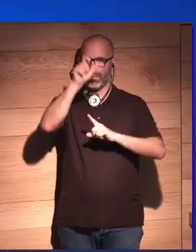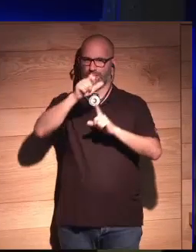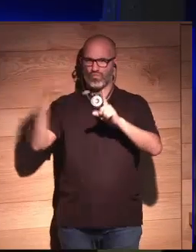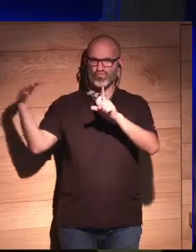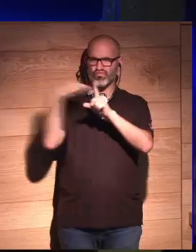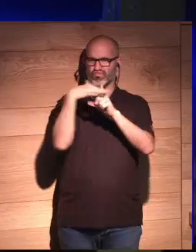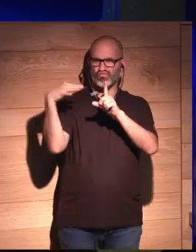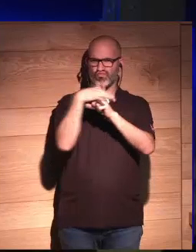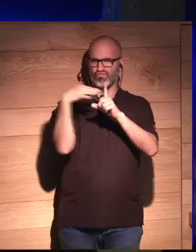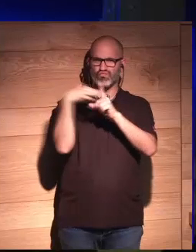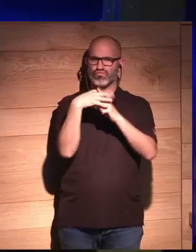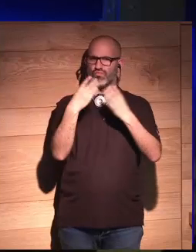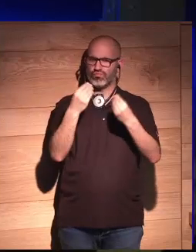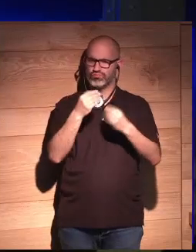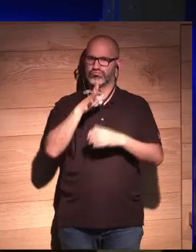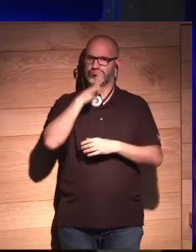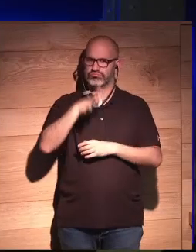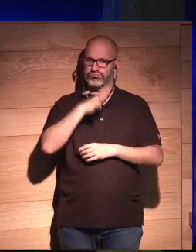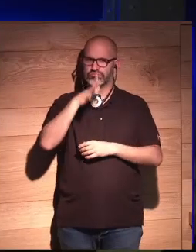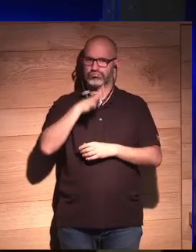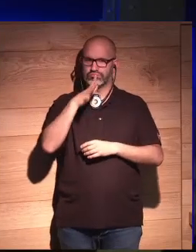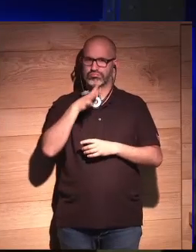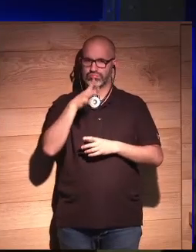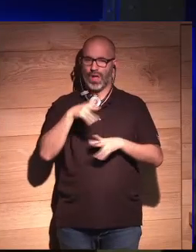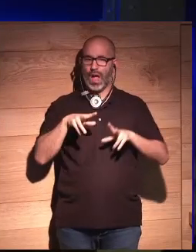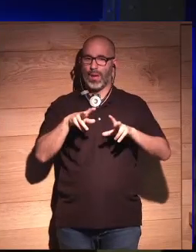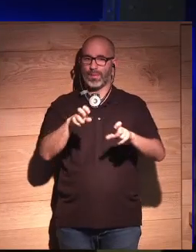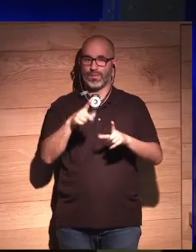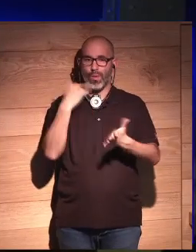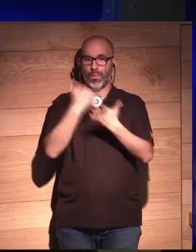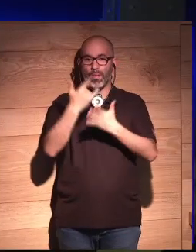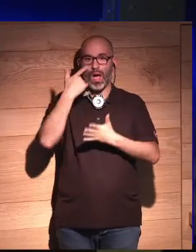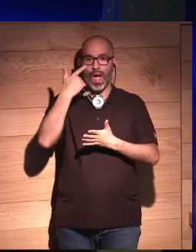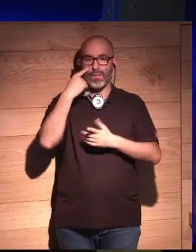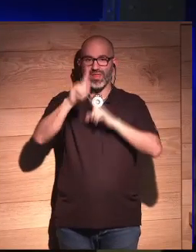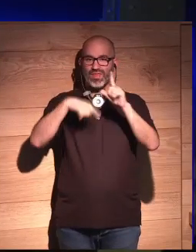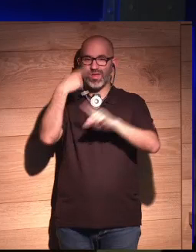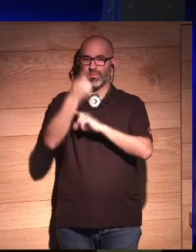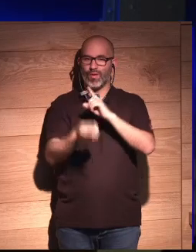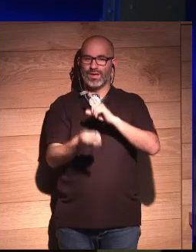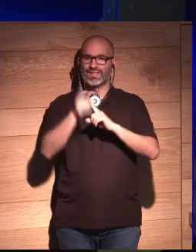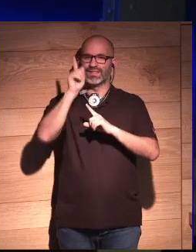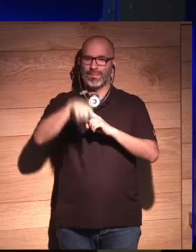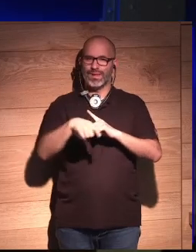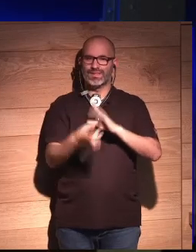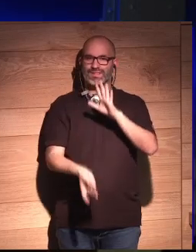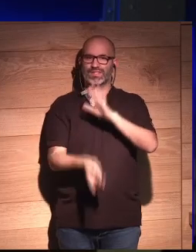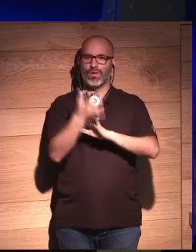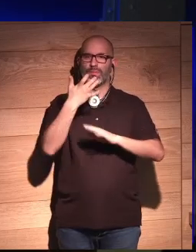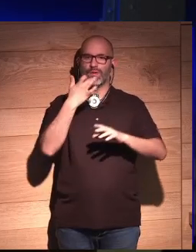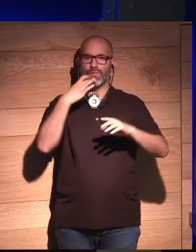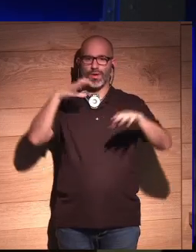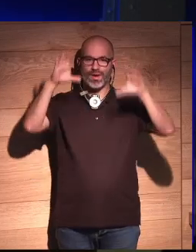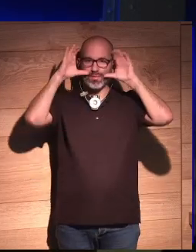start a jaunt residency, a residency with a company. VR company, to place an artist inside